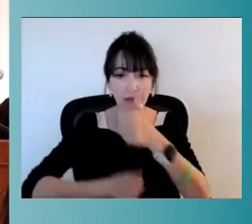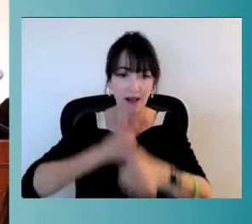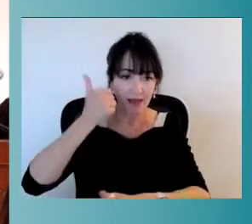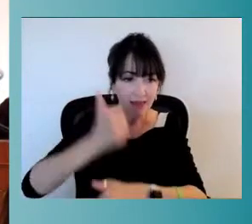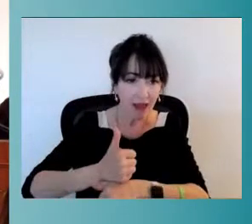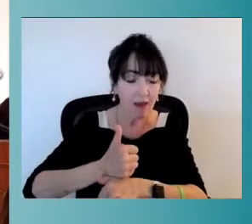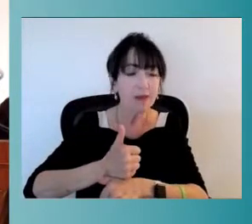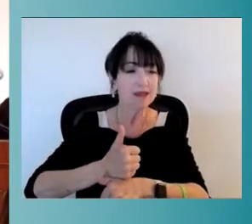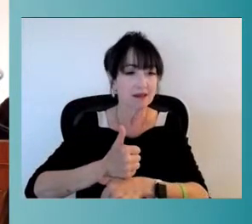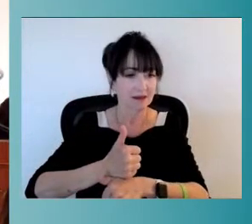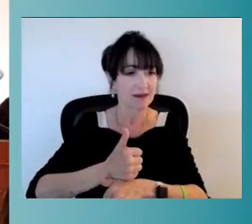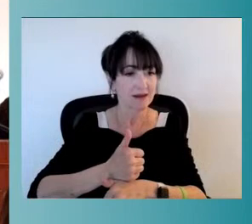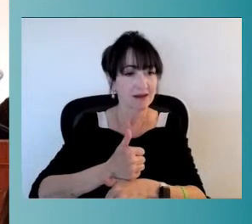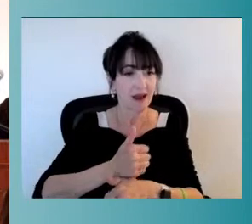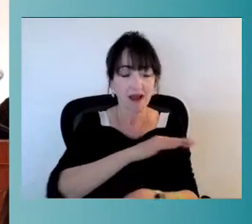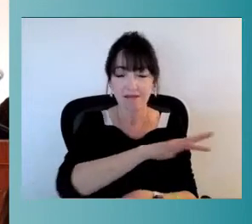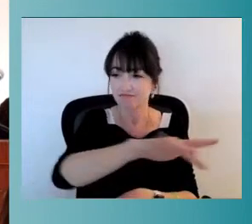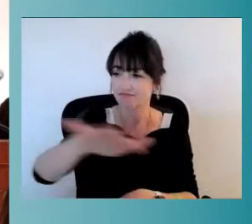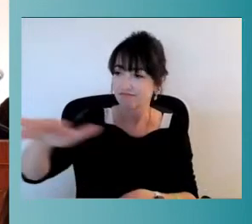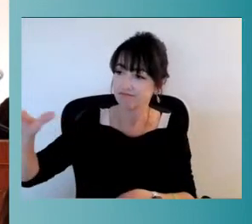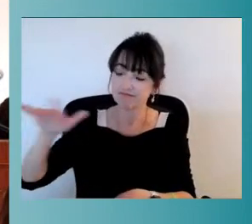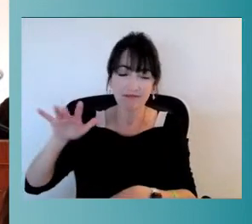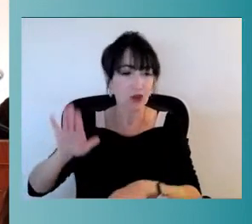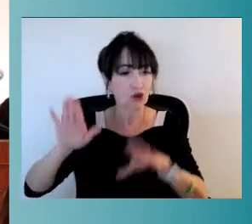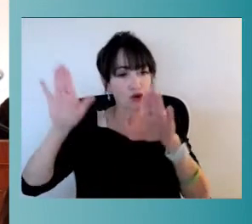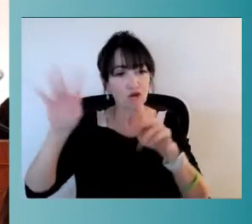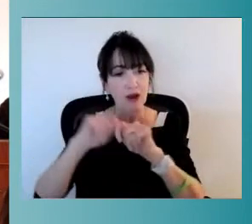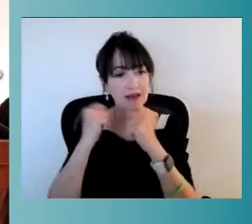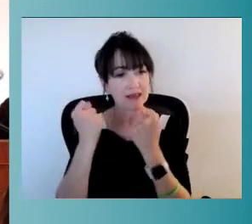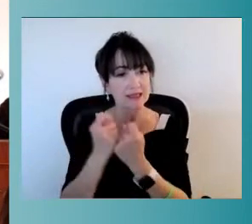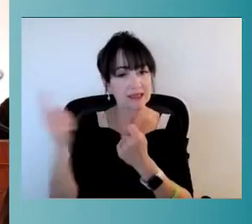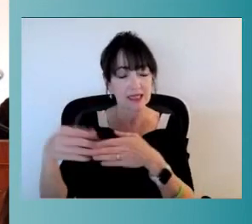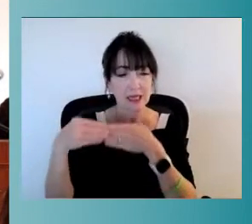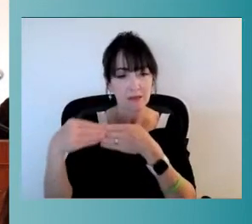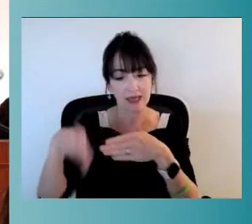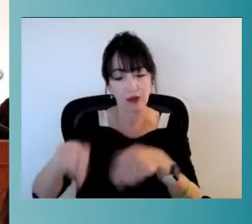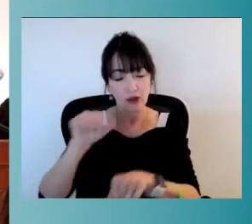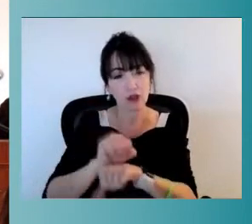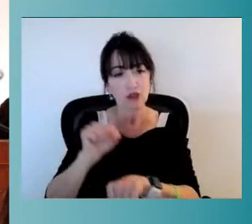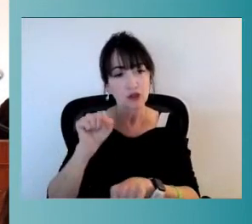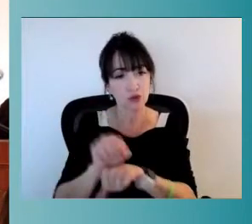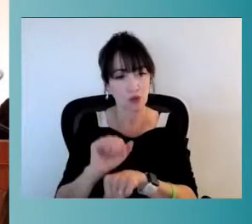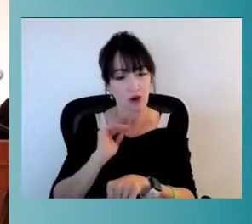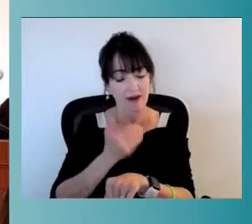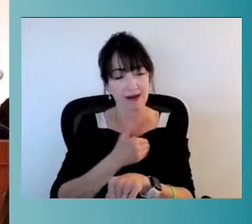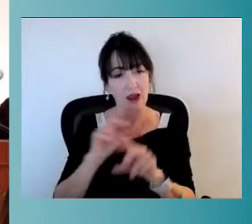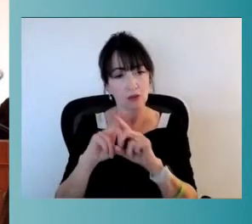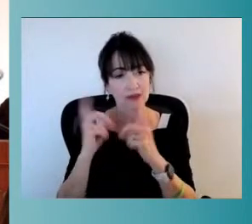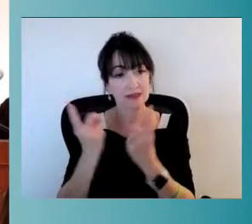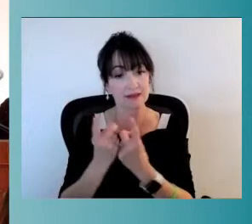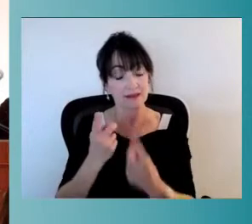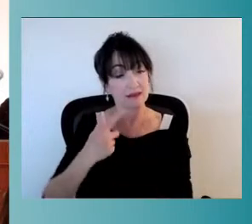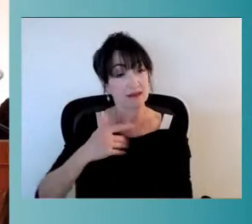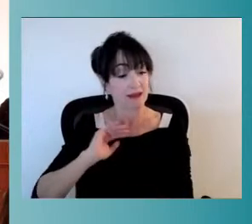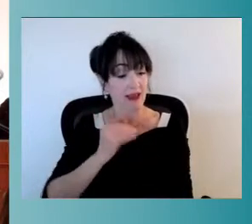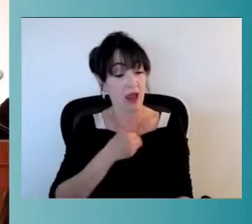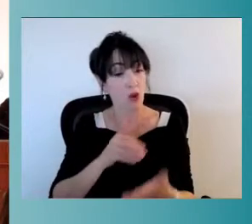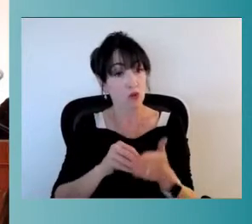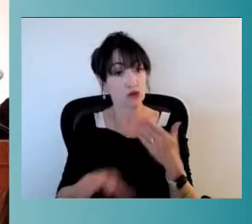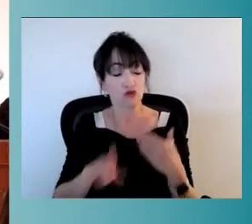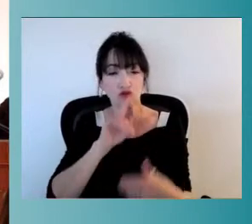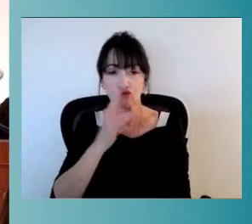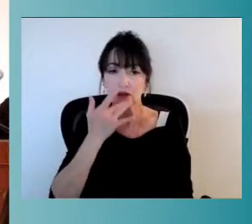on through this room tonight, and we have an incredible team leading this work throughout our district. So we're very fortunate. Our students are very fortunate, and all of